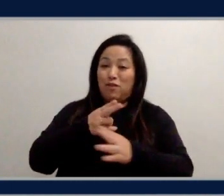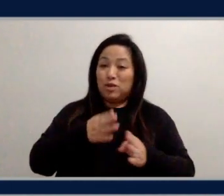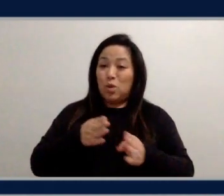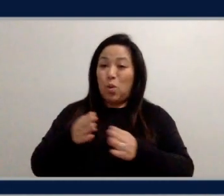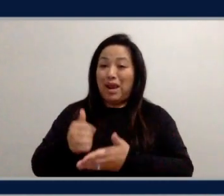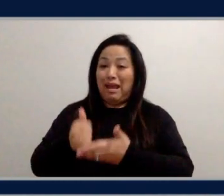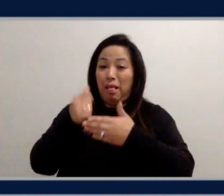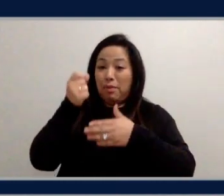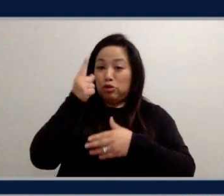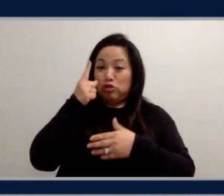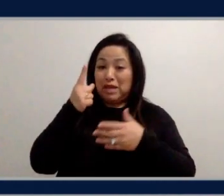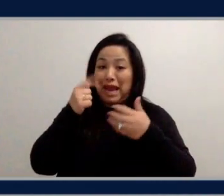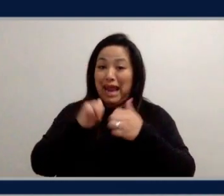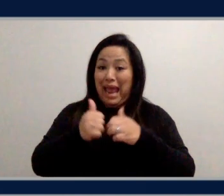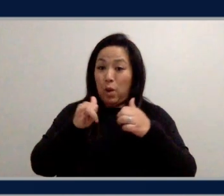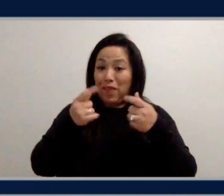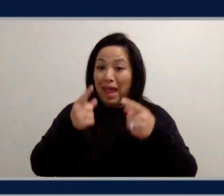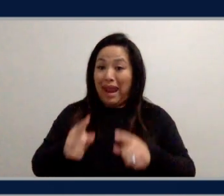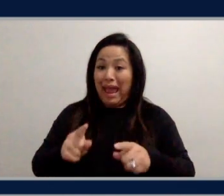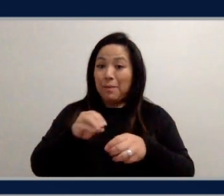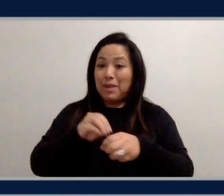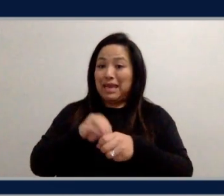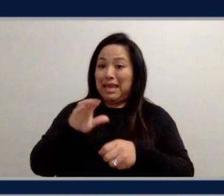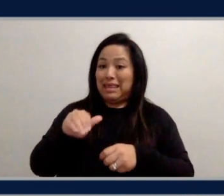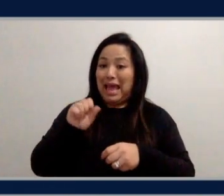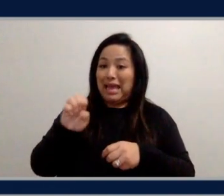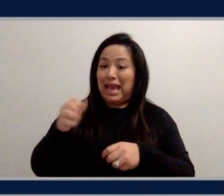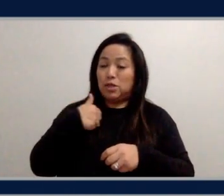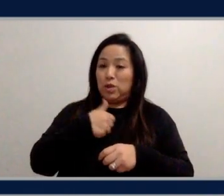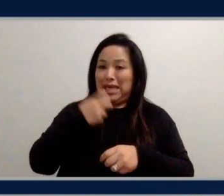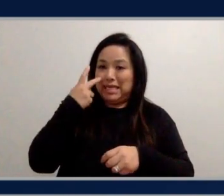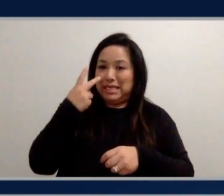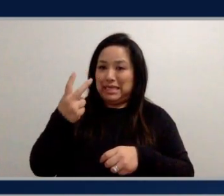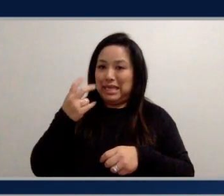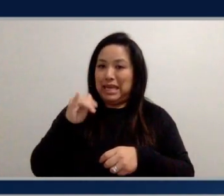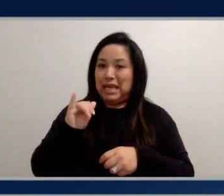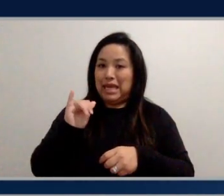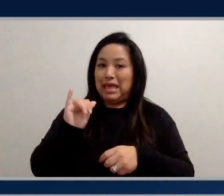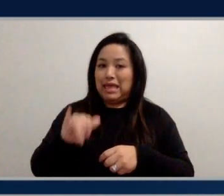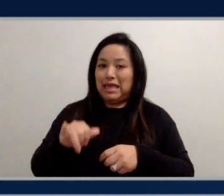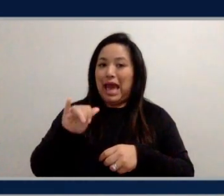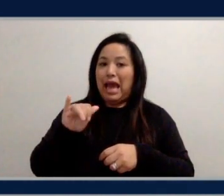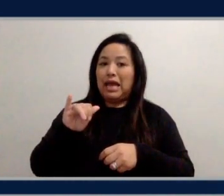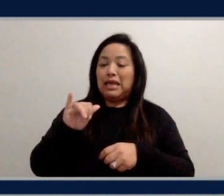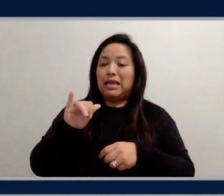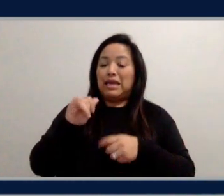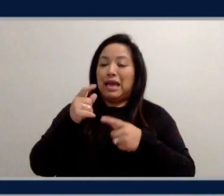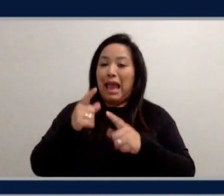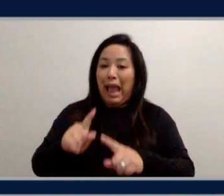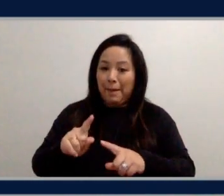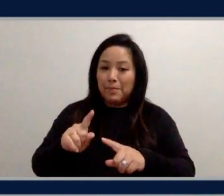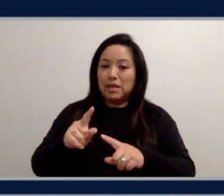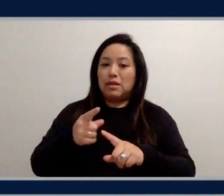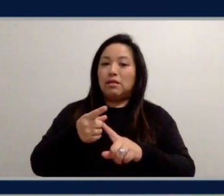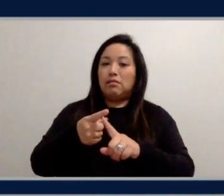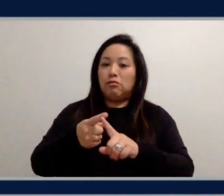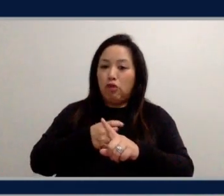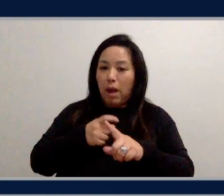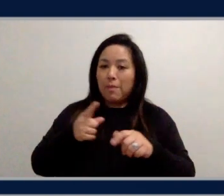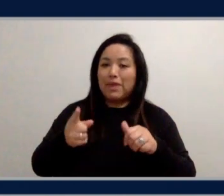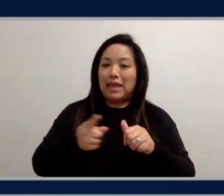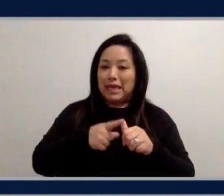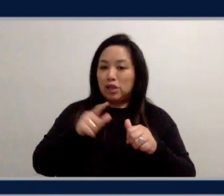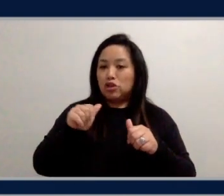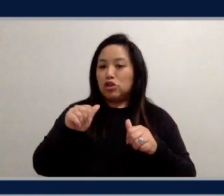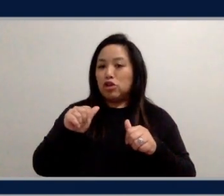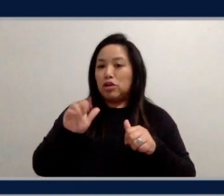happened. And in this case, we can see that this incident really escalated from initial access to